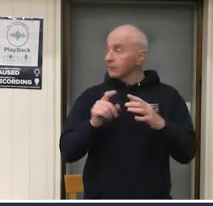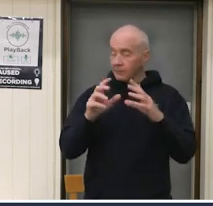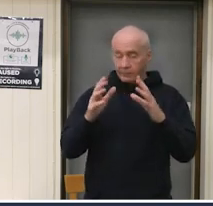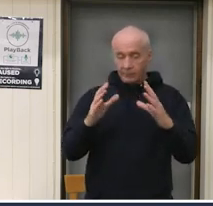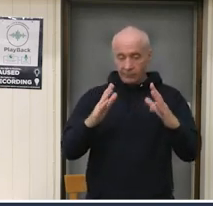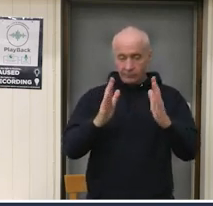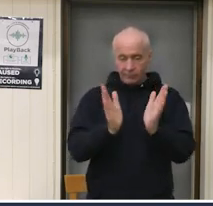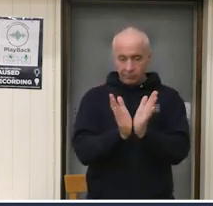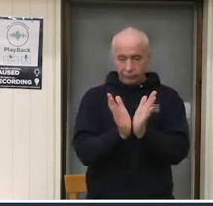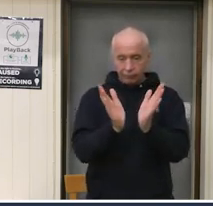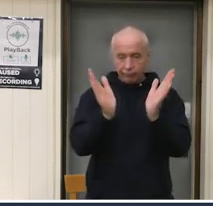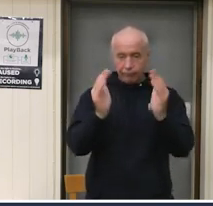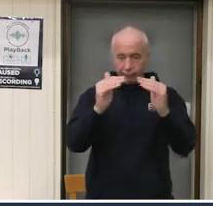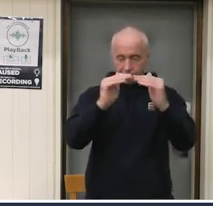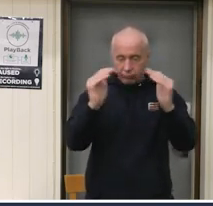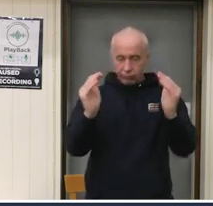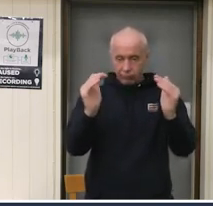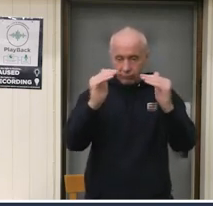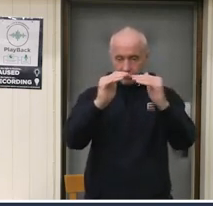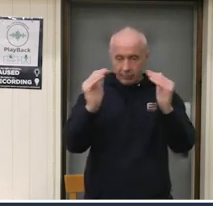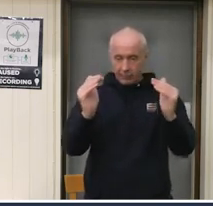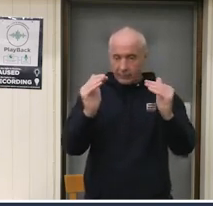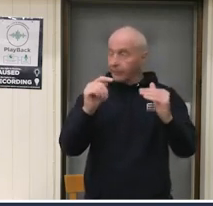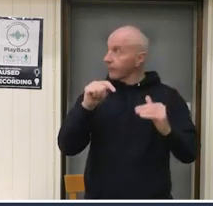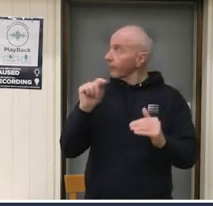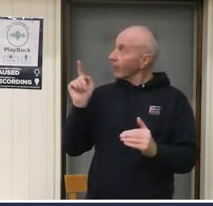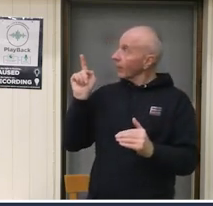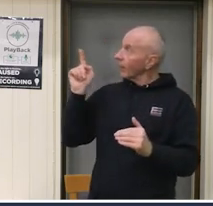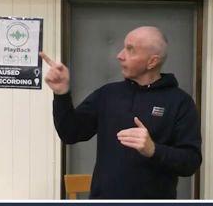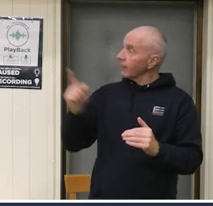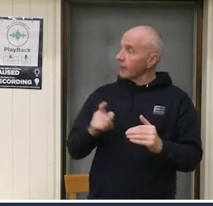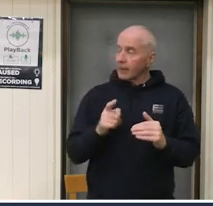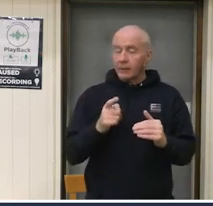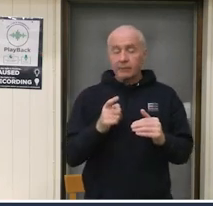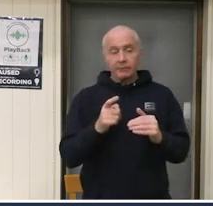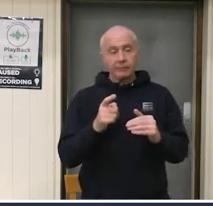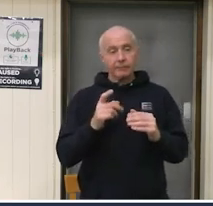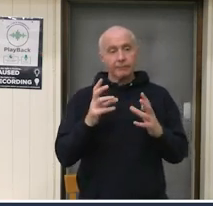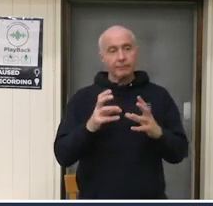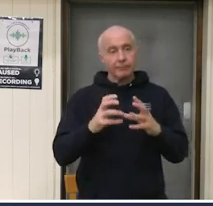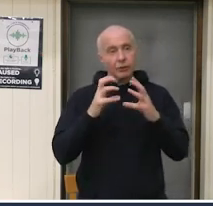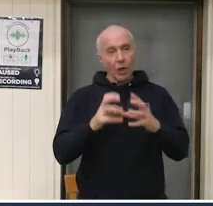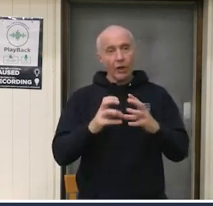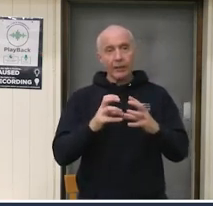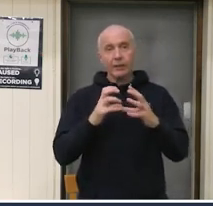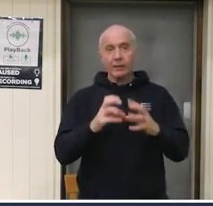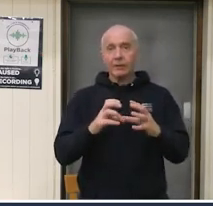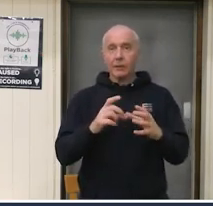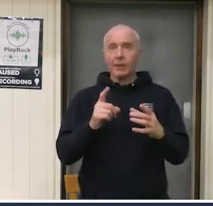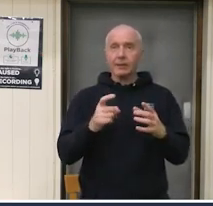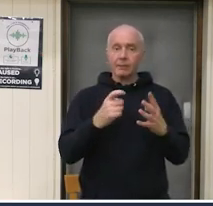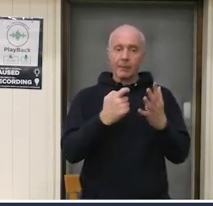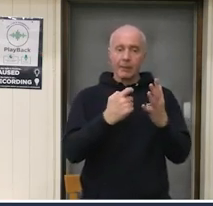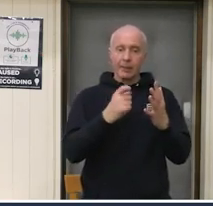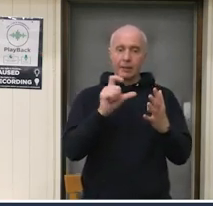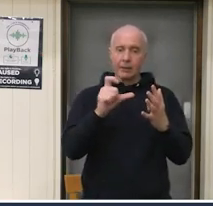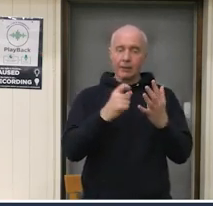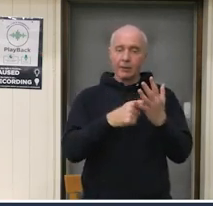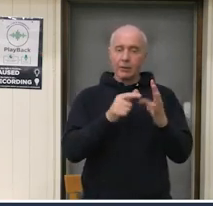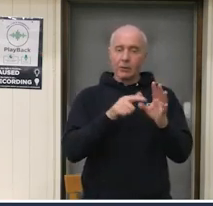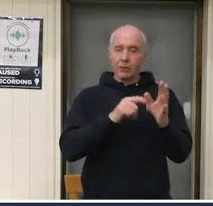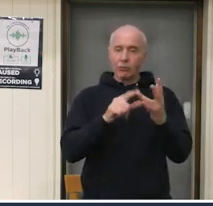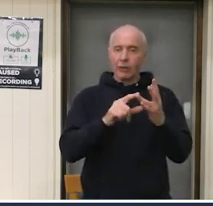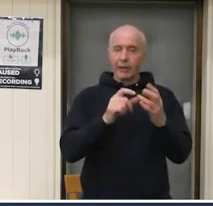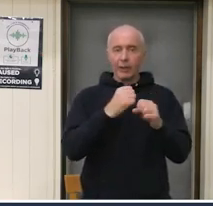it's got to be a gas, right? Well, that's why we've got to make it solid. It has to be cryogenically cold, has to be a solid. And therefore, because of